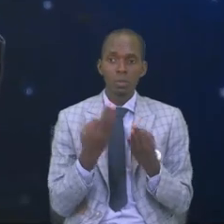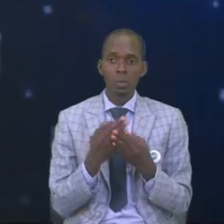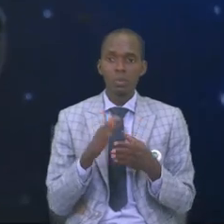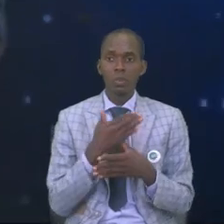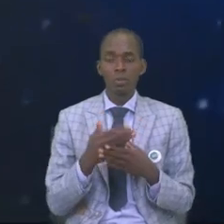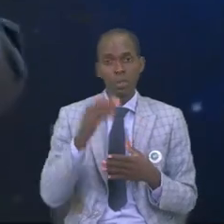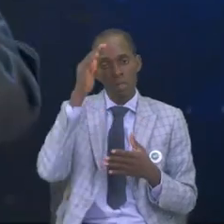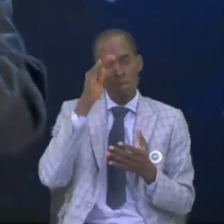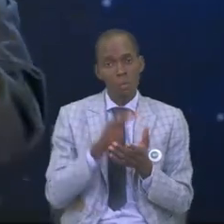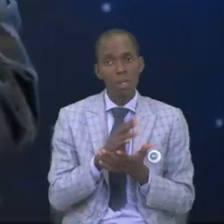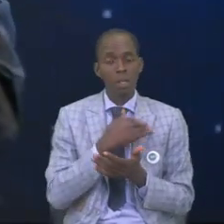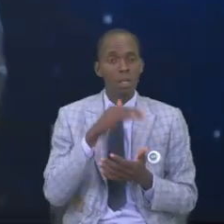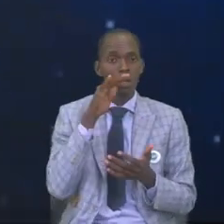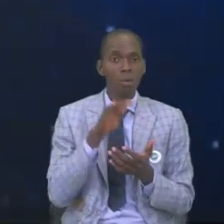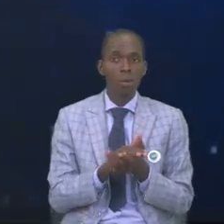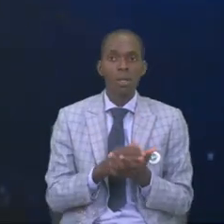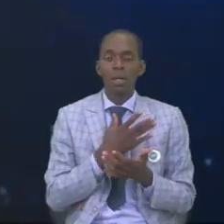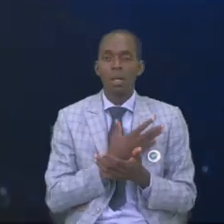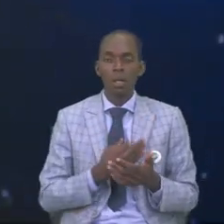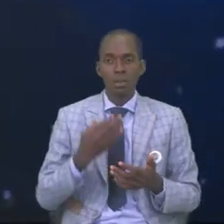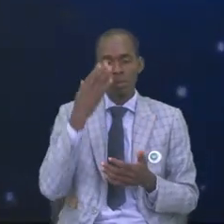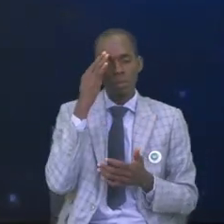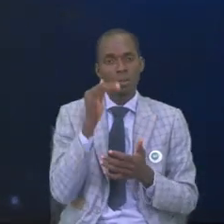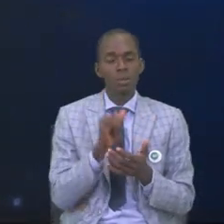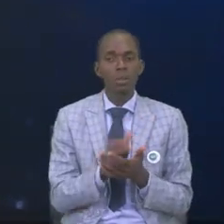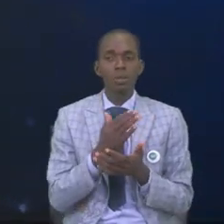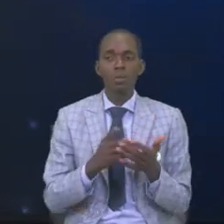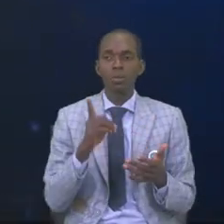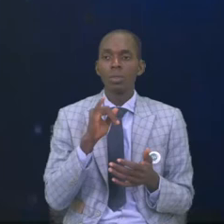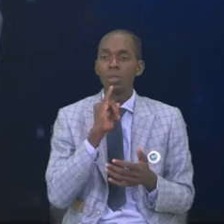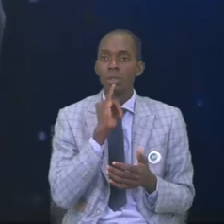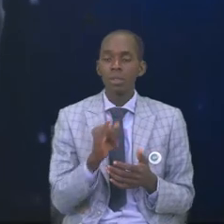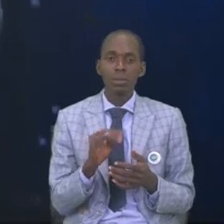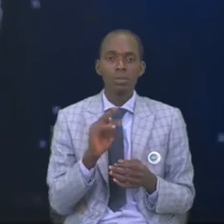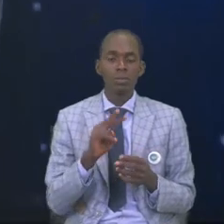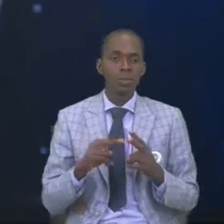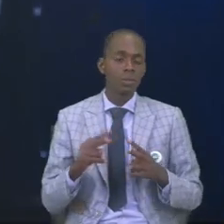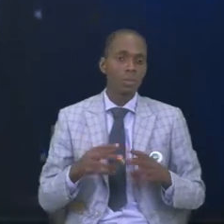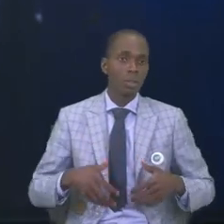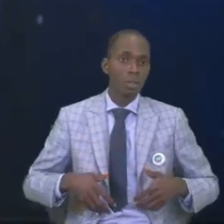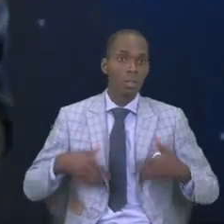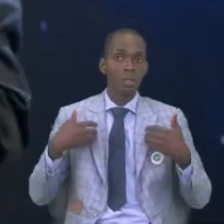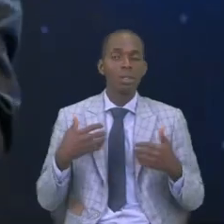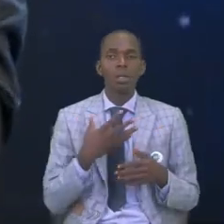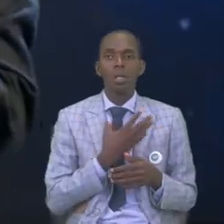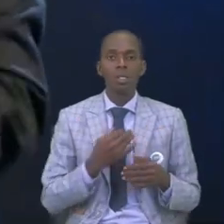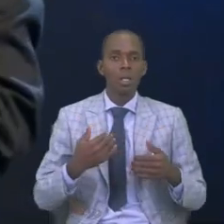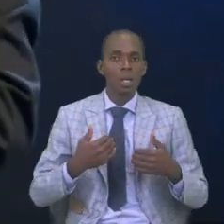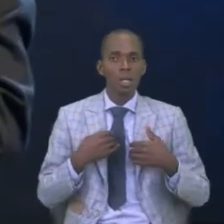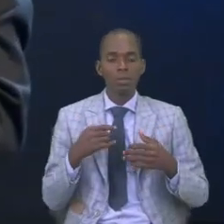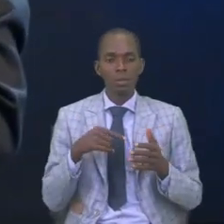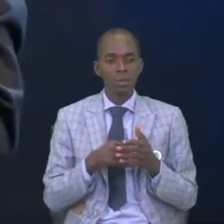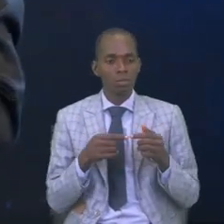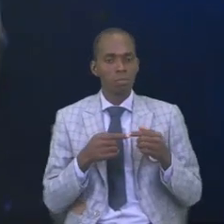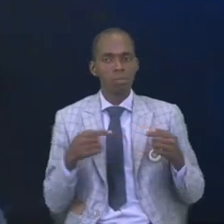and wife, and then, you know, somebody is so angry, and then he has animosity, and they are not in